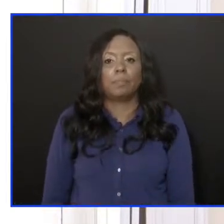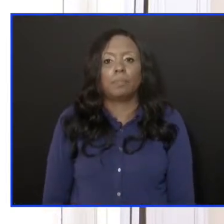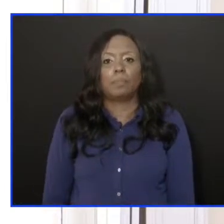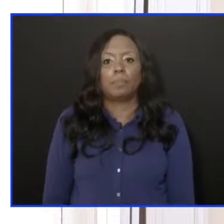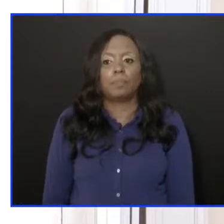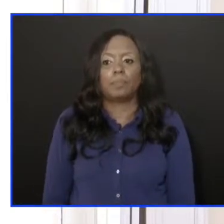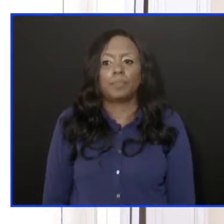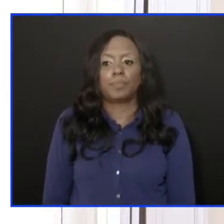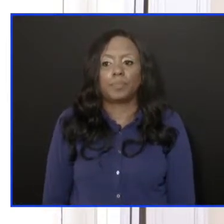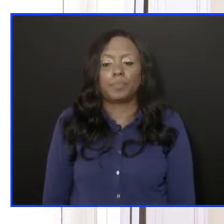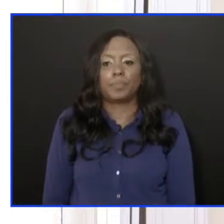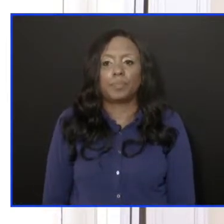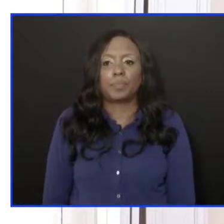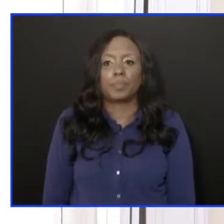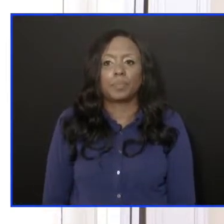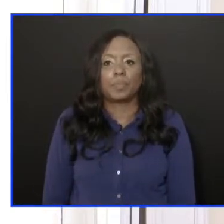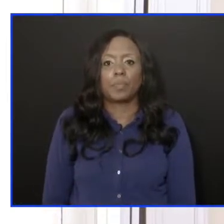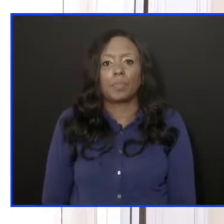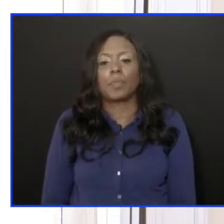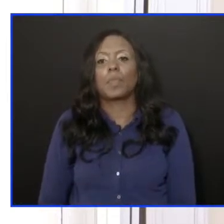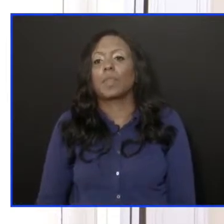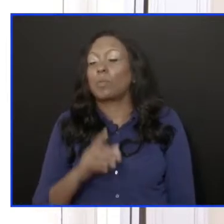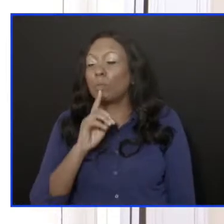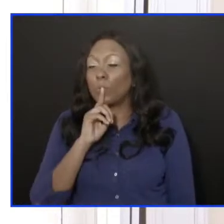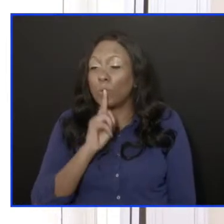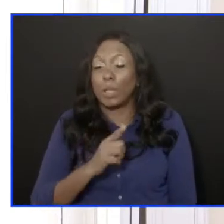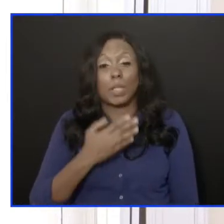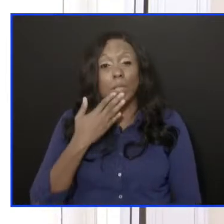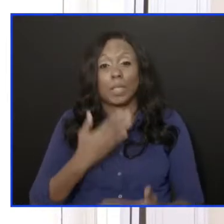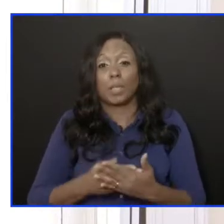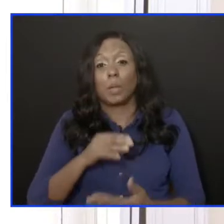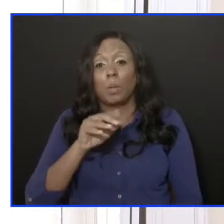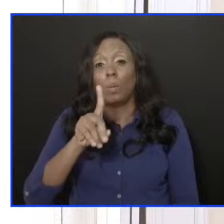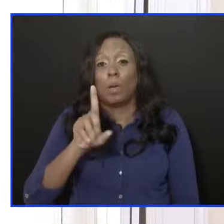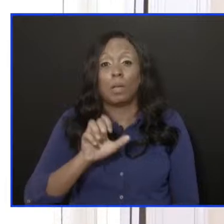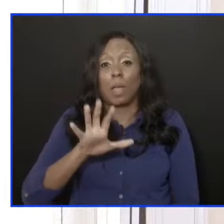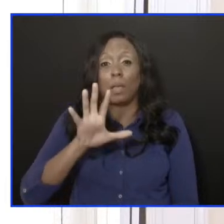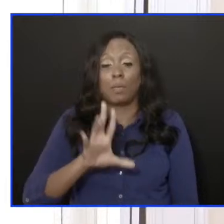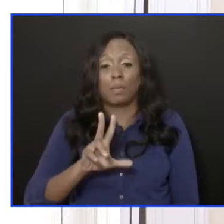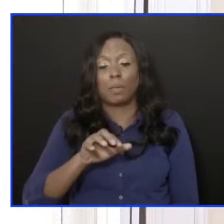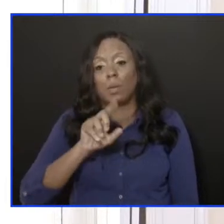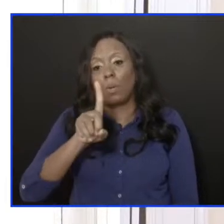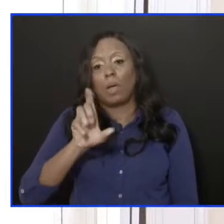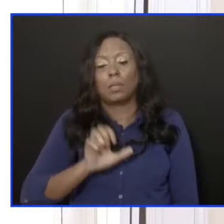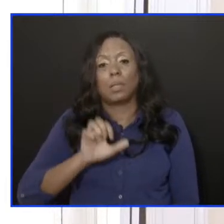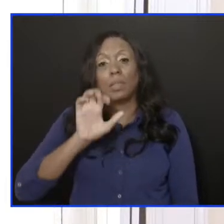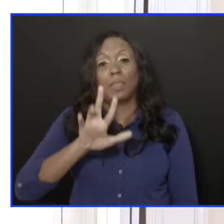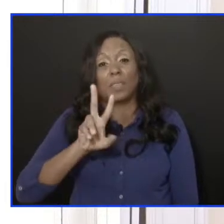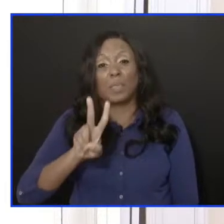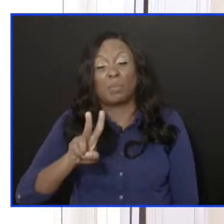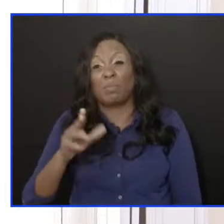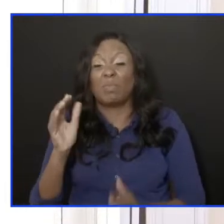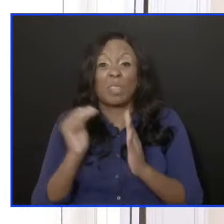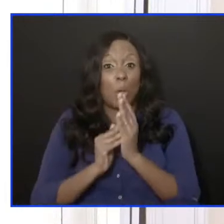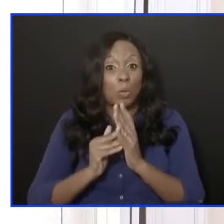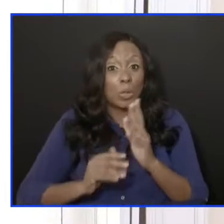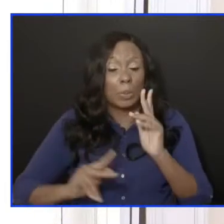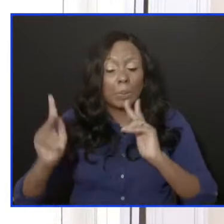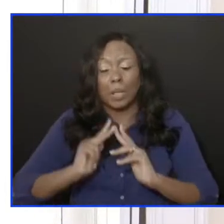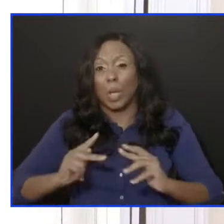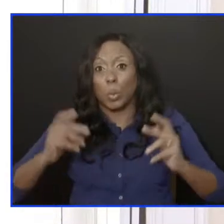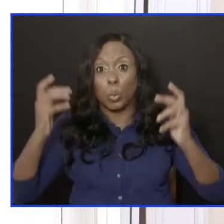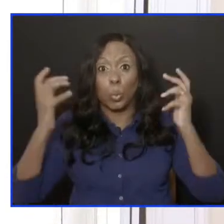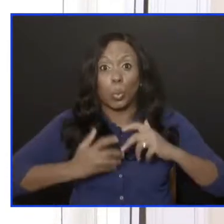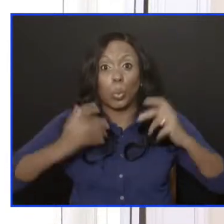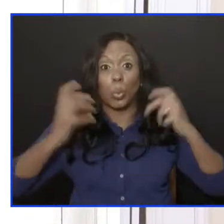us in that position, because 152,000 people is not 152. And it is by far